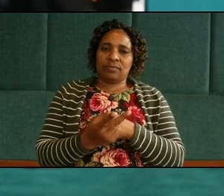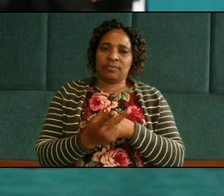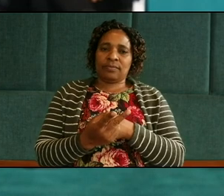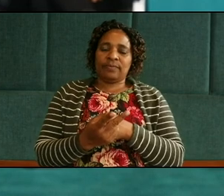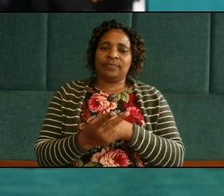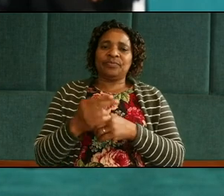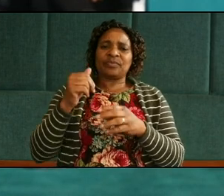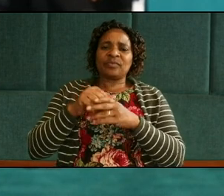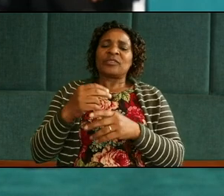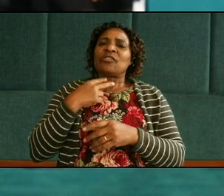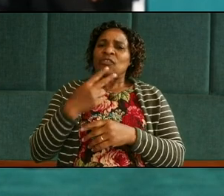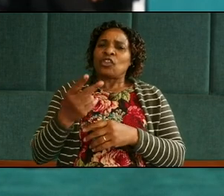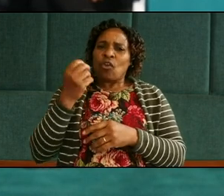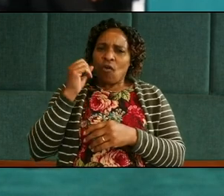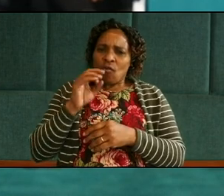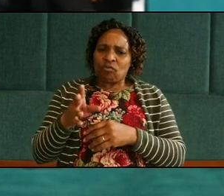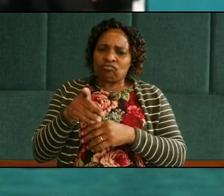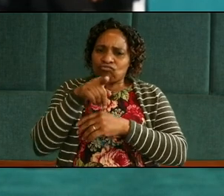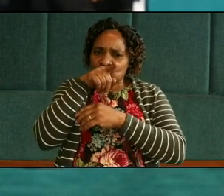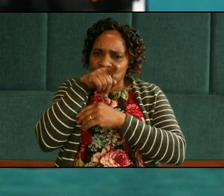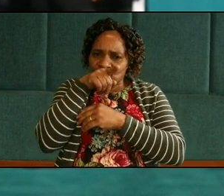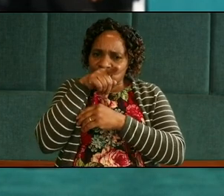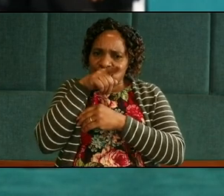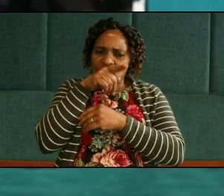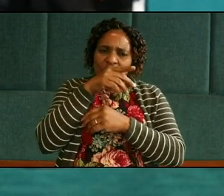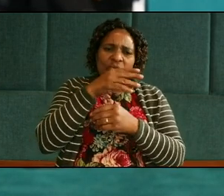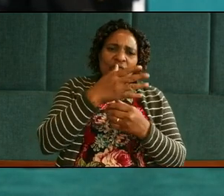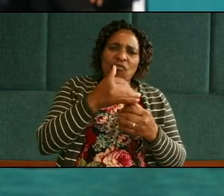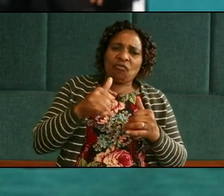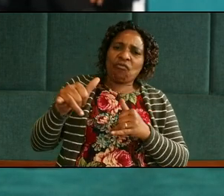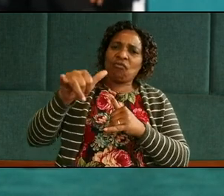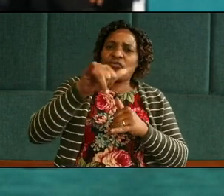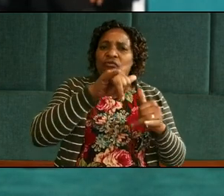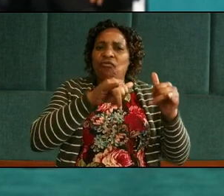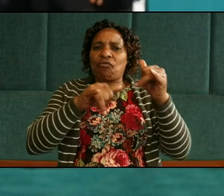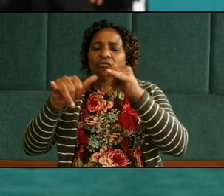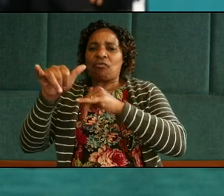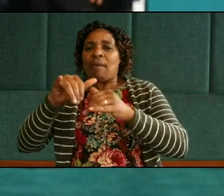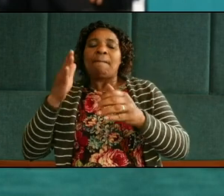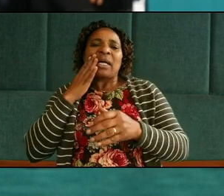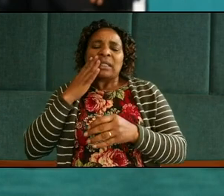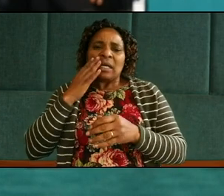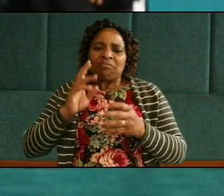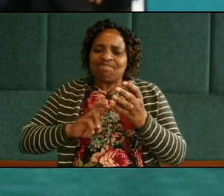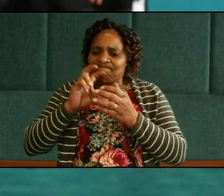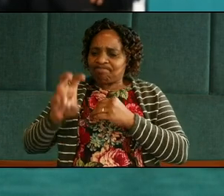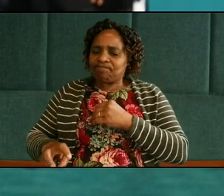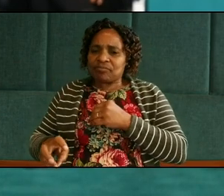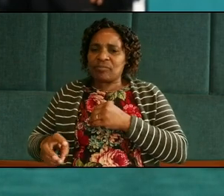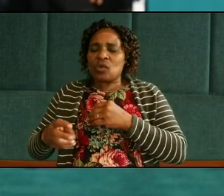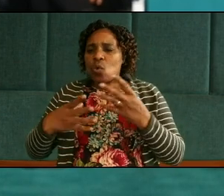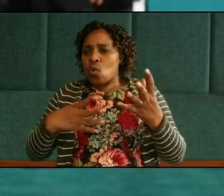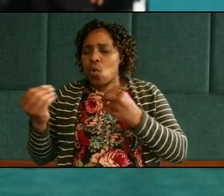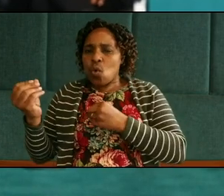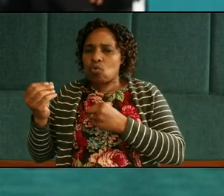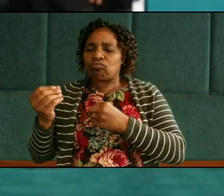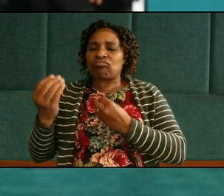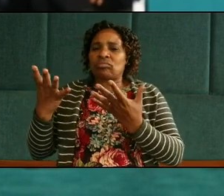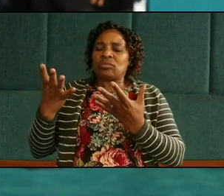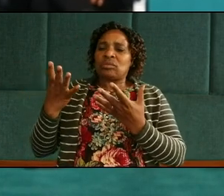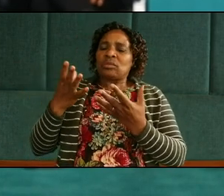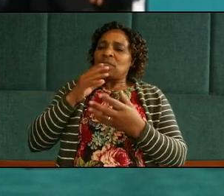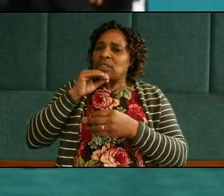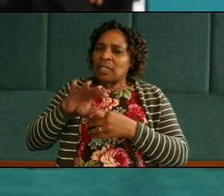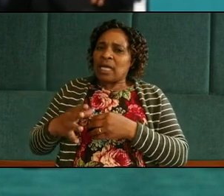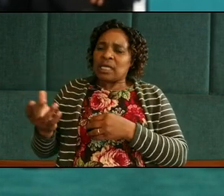It was the sound of a mosquito, and she knew that it was flying around her head. Mother jumped up and ran out of bed to the place the sound was